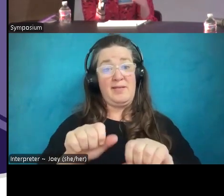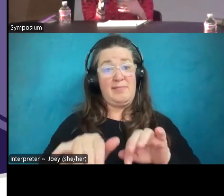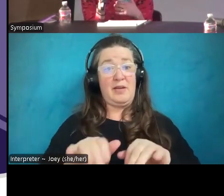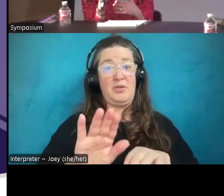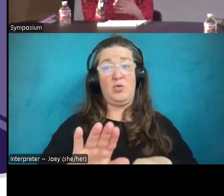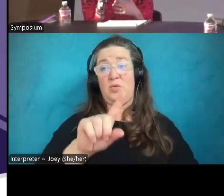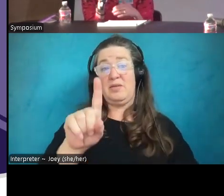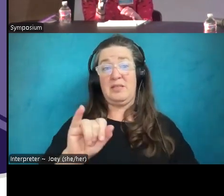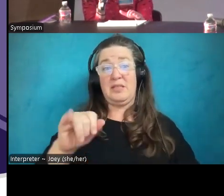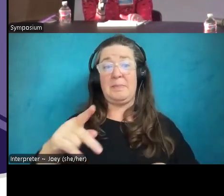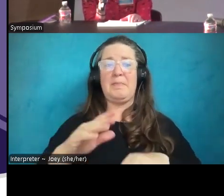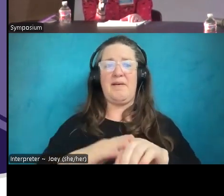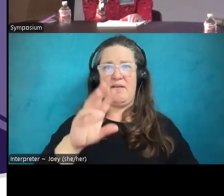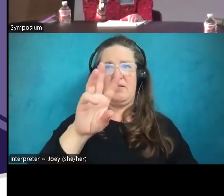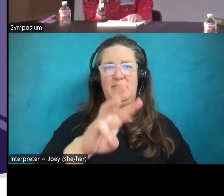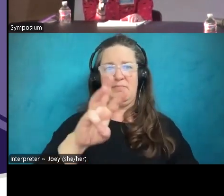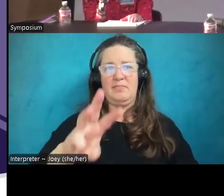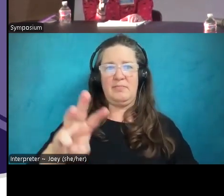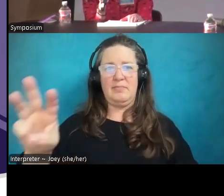provide therapy at a sliding scale, would be